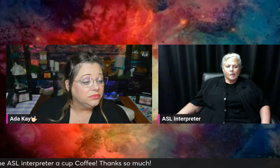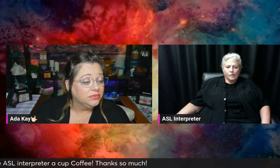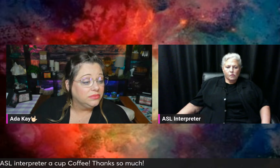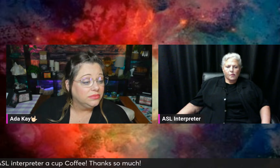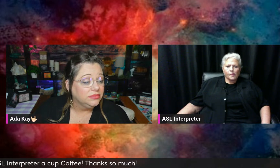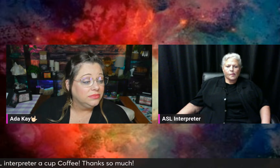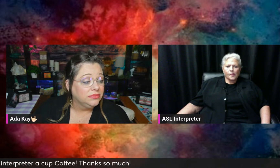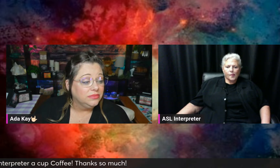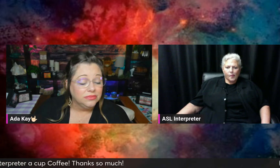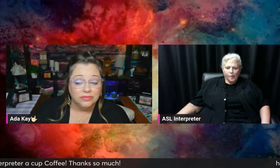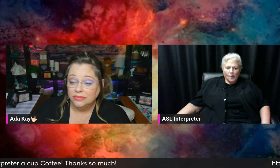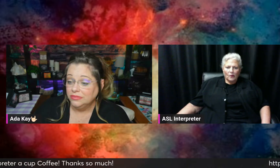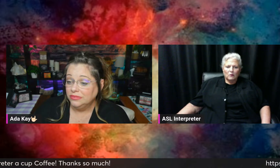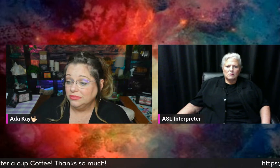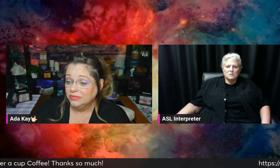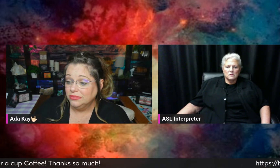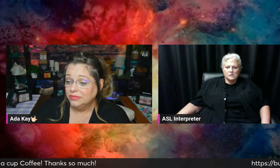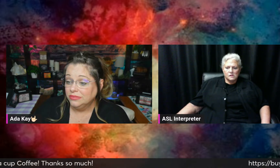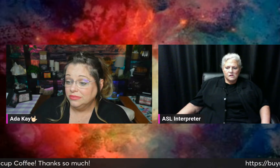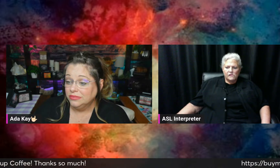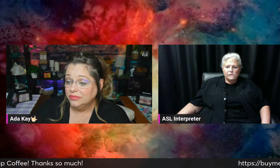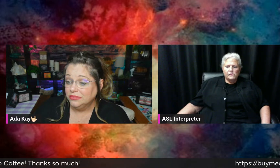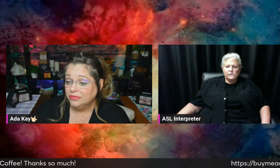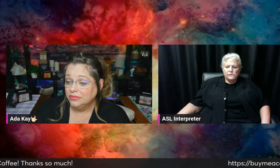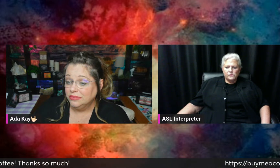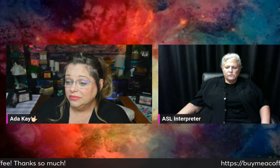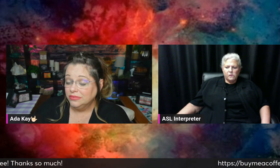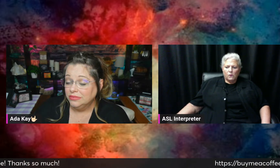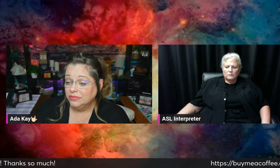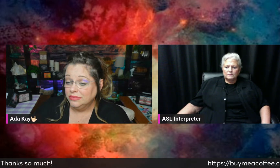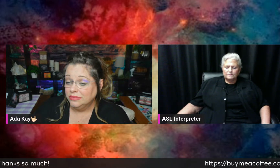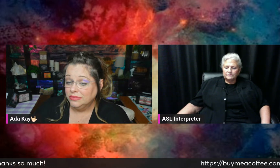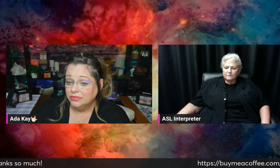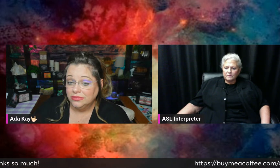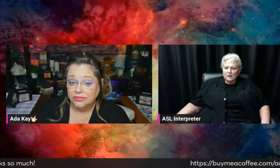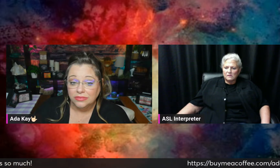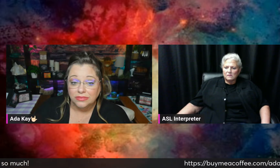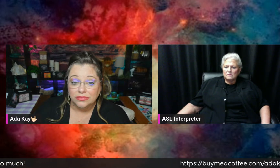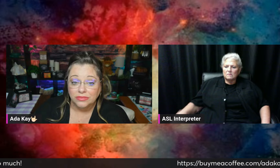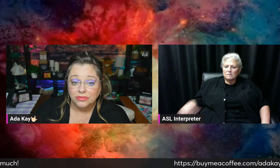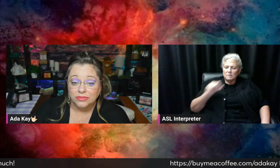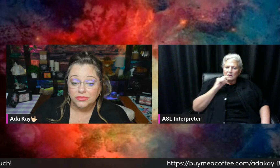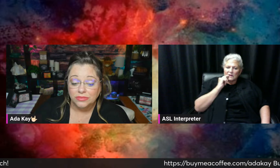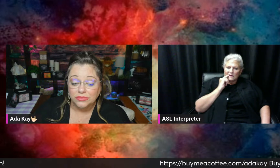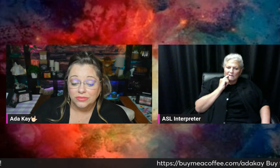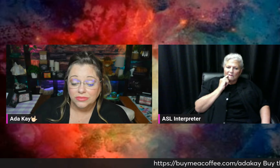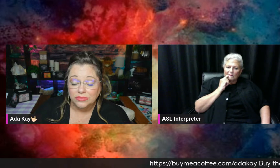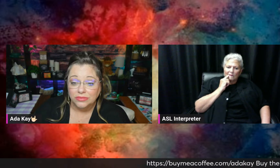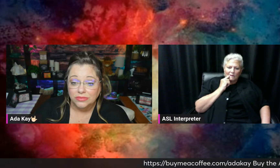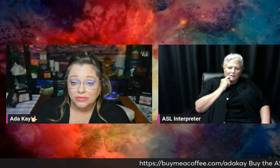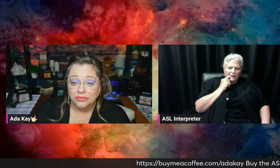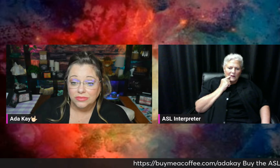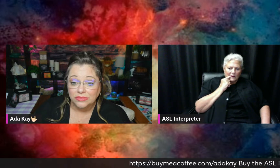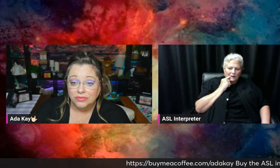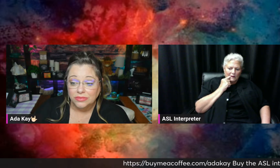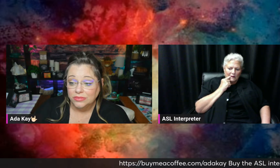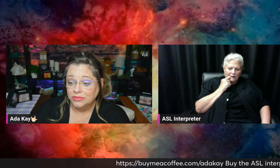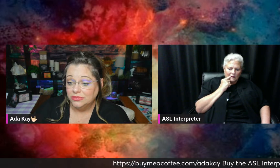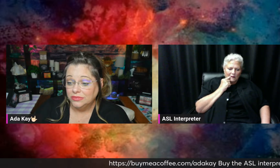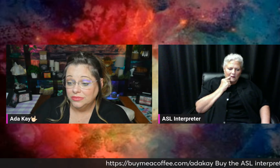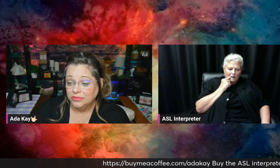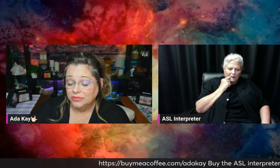but my body's heading that way. So I was an RN for 25 years, worked